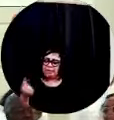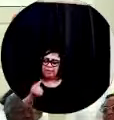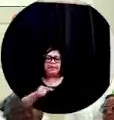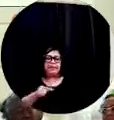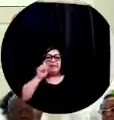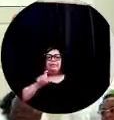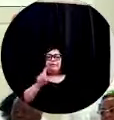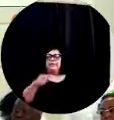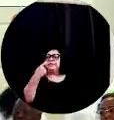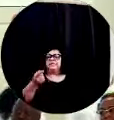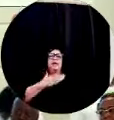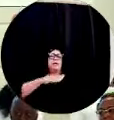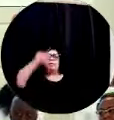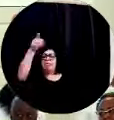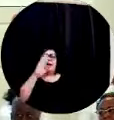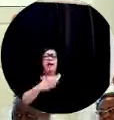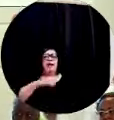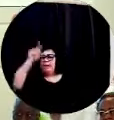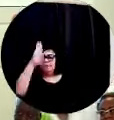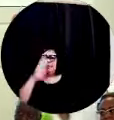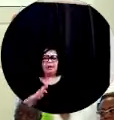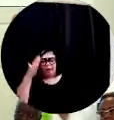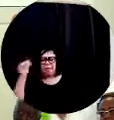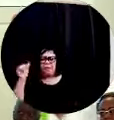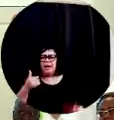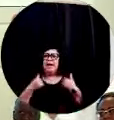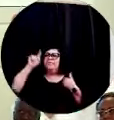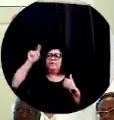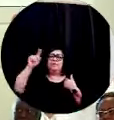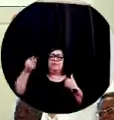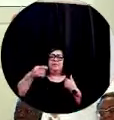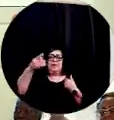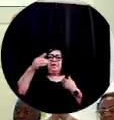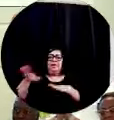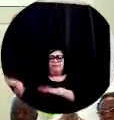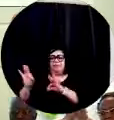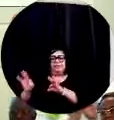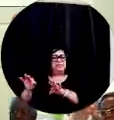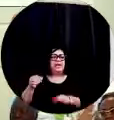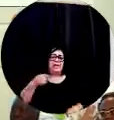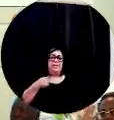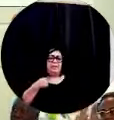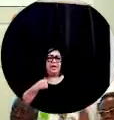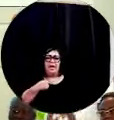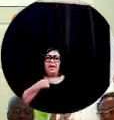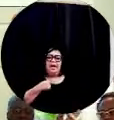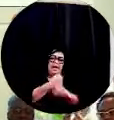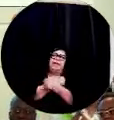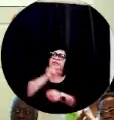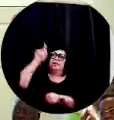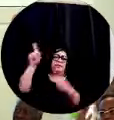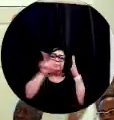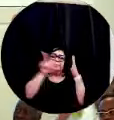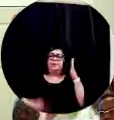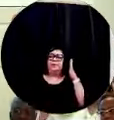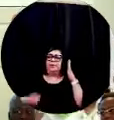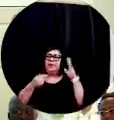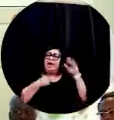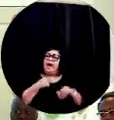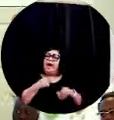God, why have you forsaken me? I love you, Lord. I'll do what you say do. It's all me,